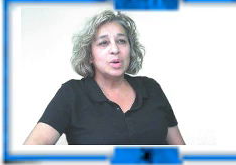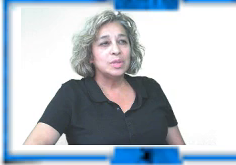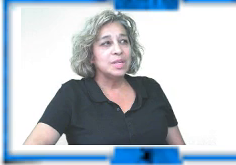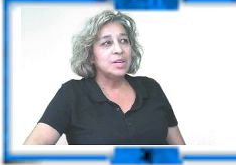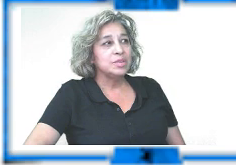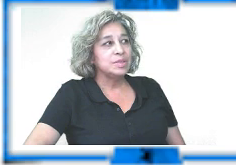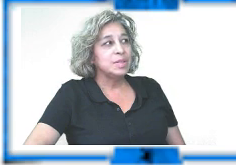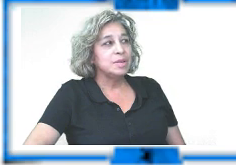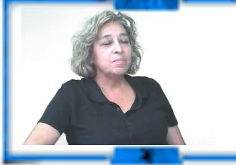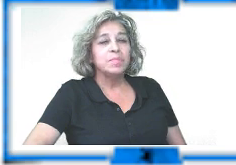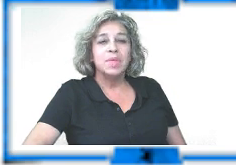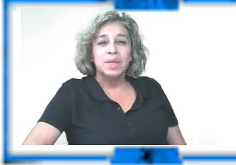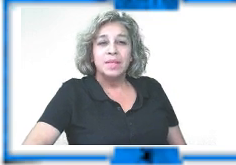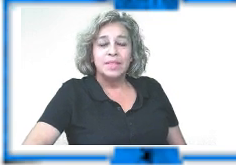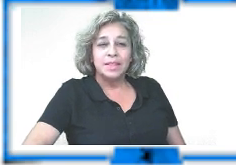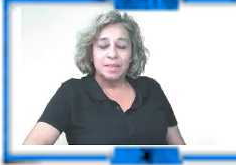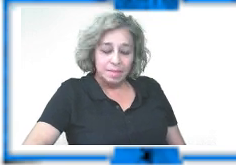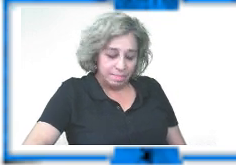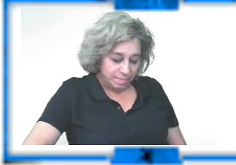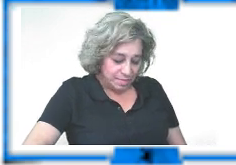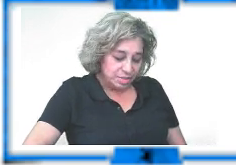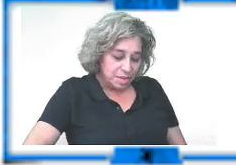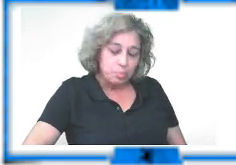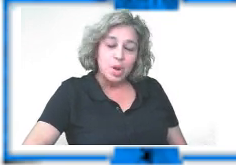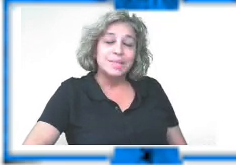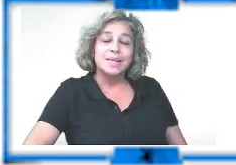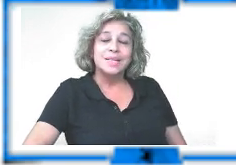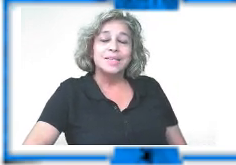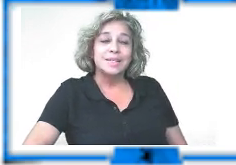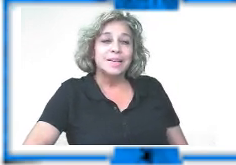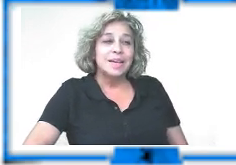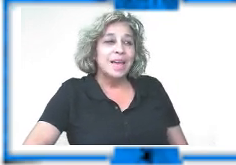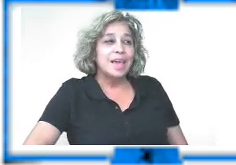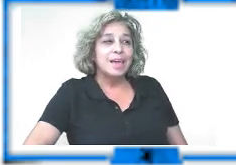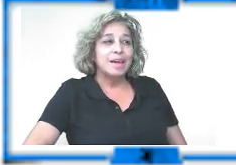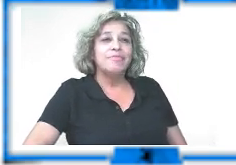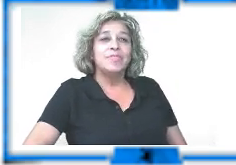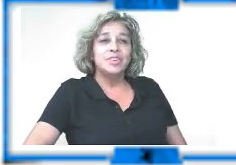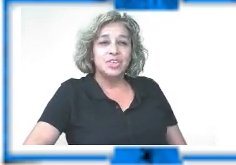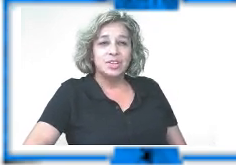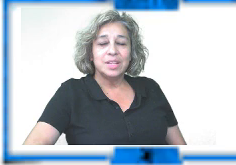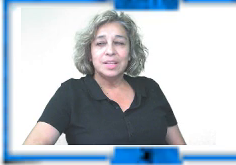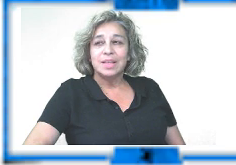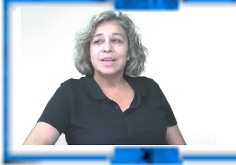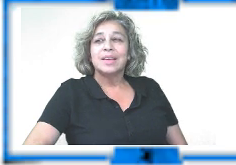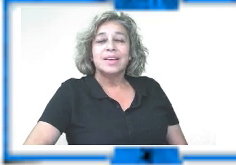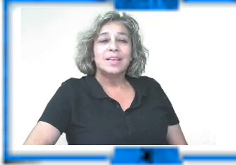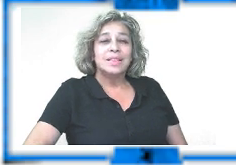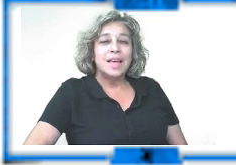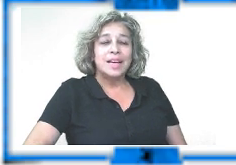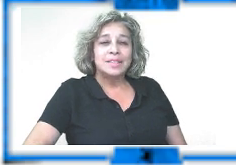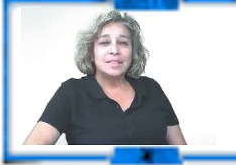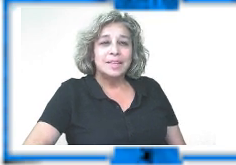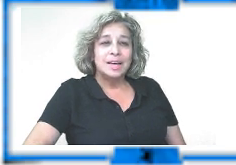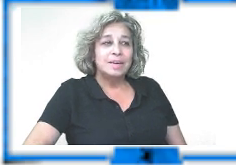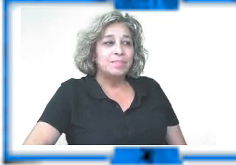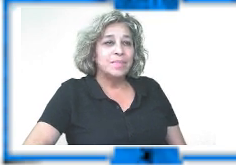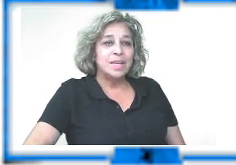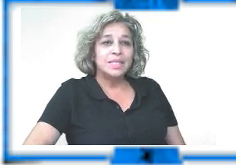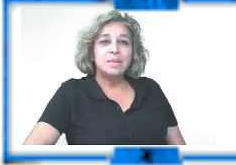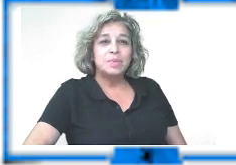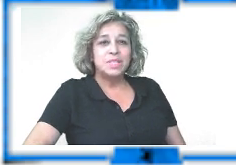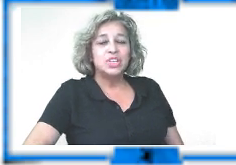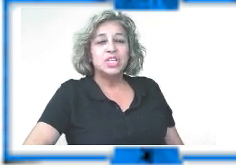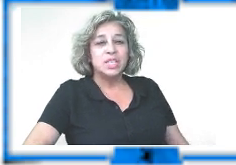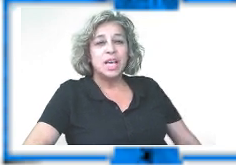in this world, you know, that there's a president, a official that